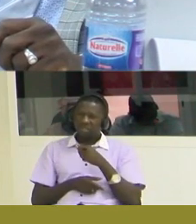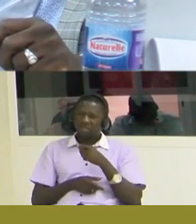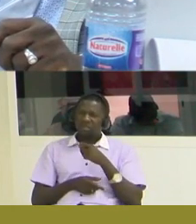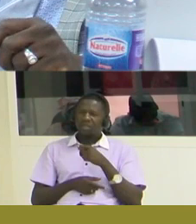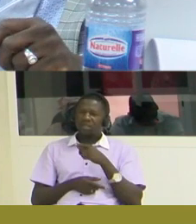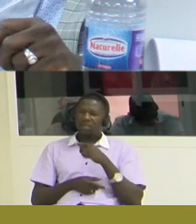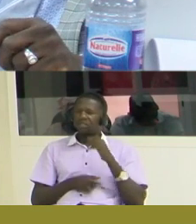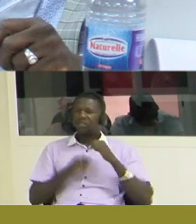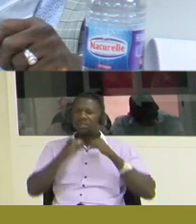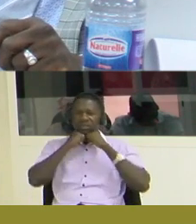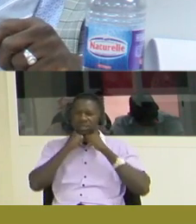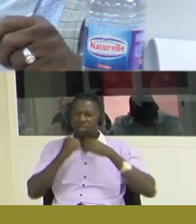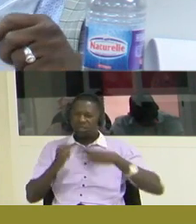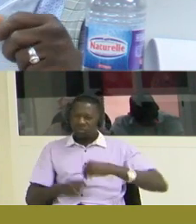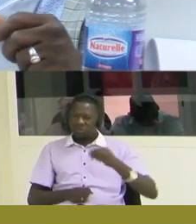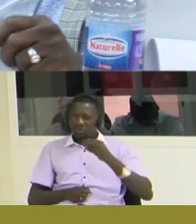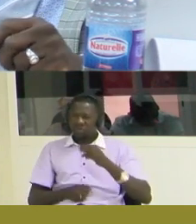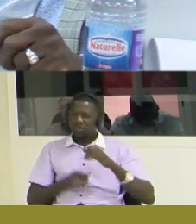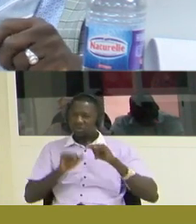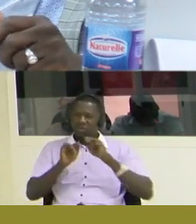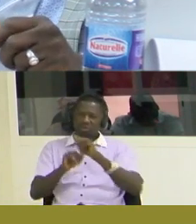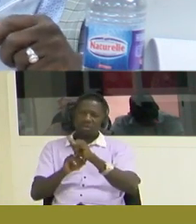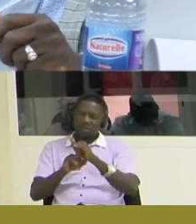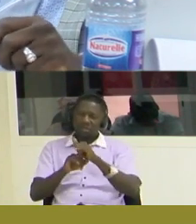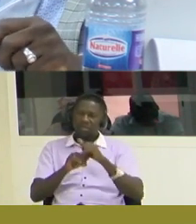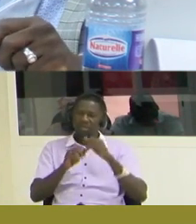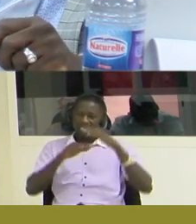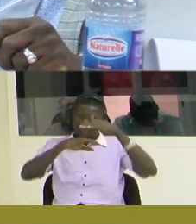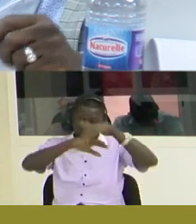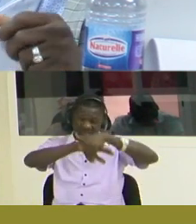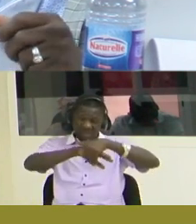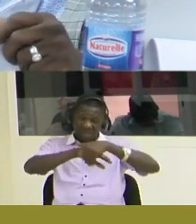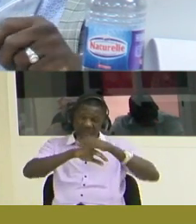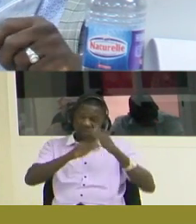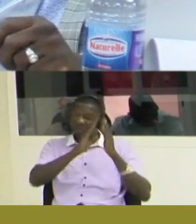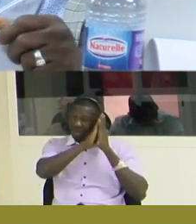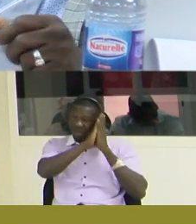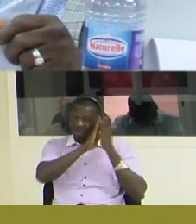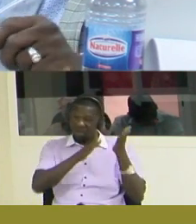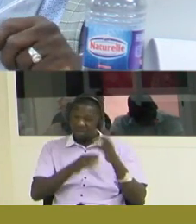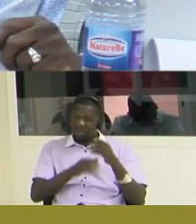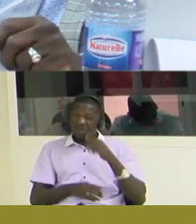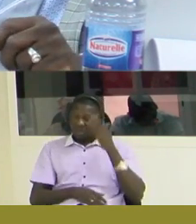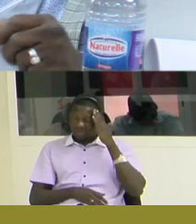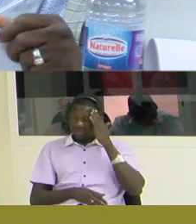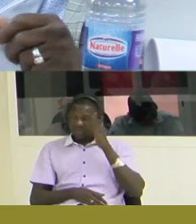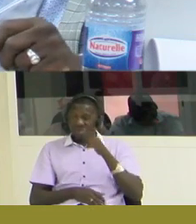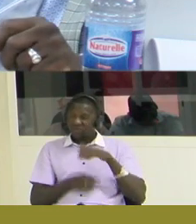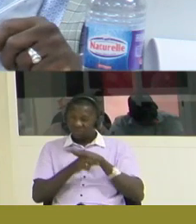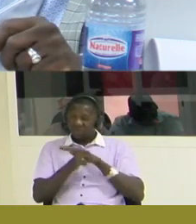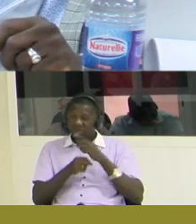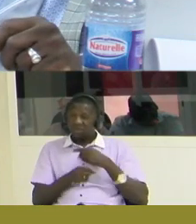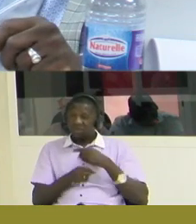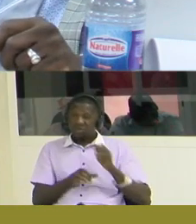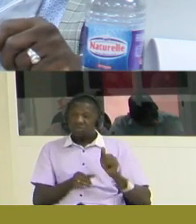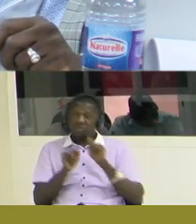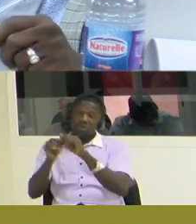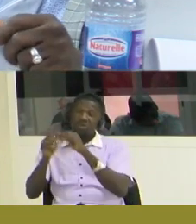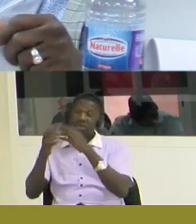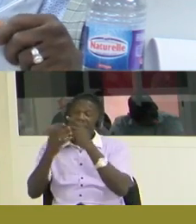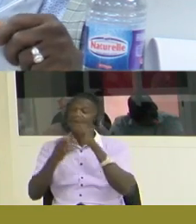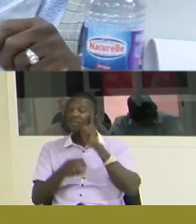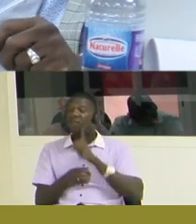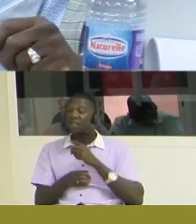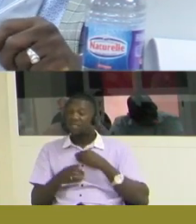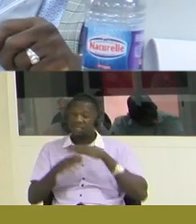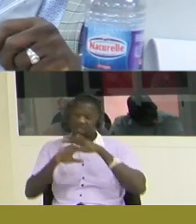the night at your house and you are there with the full knowledge that you put his father in jail together with Jamie for